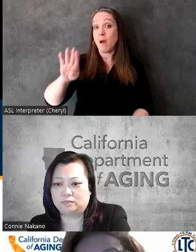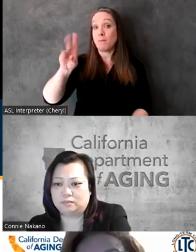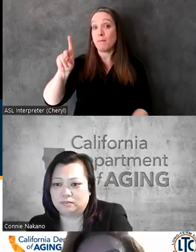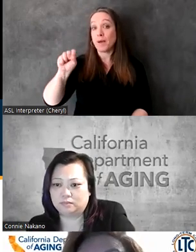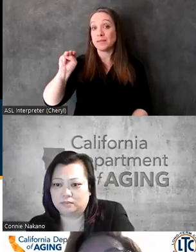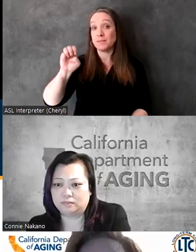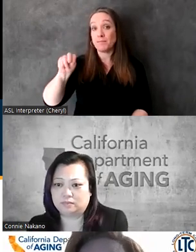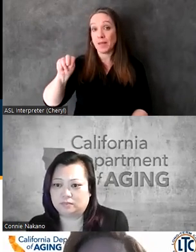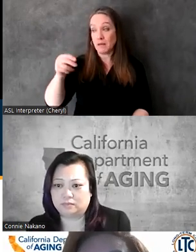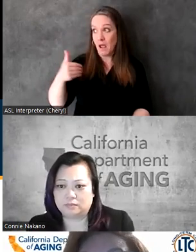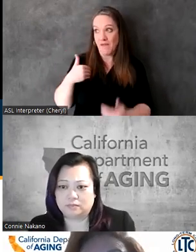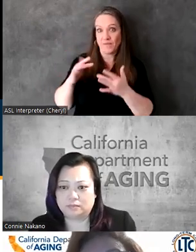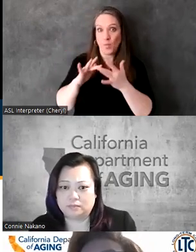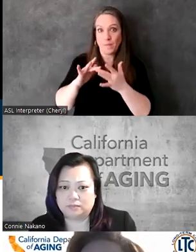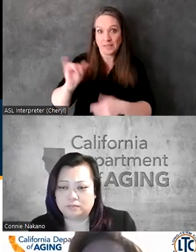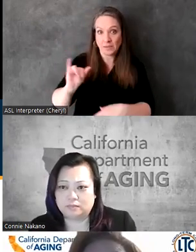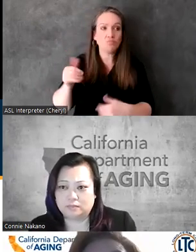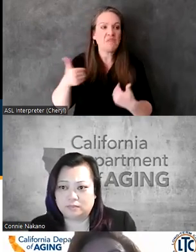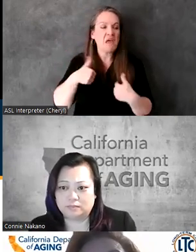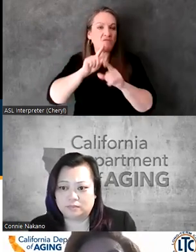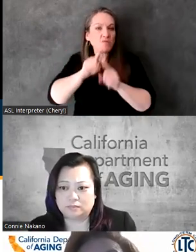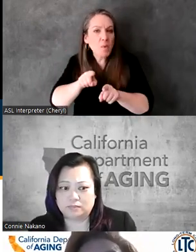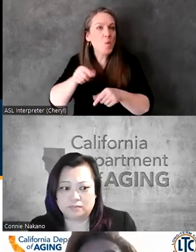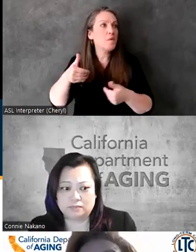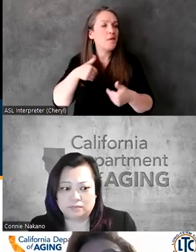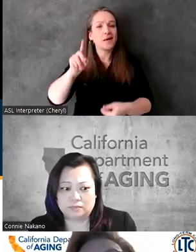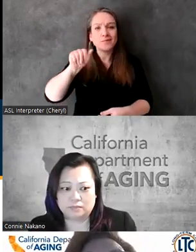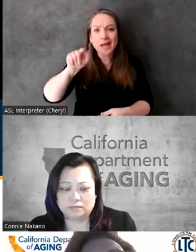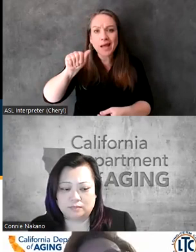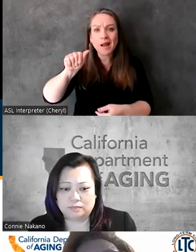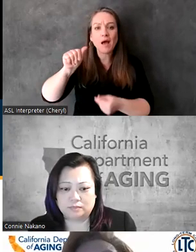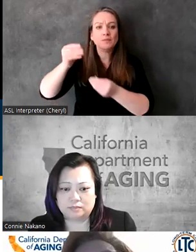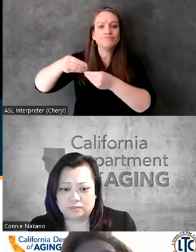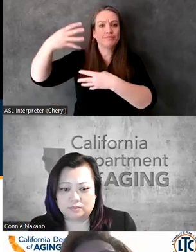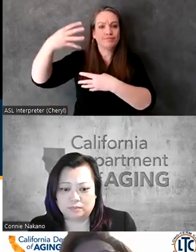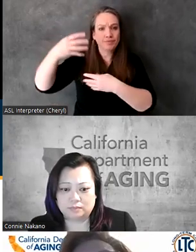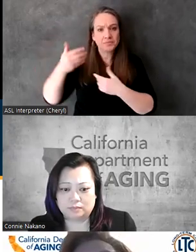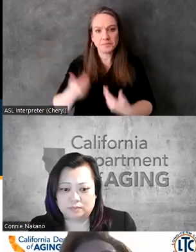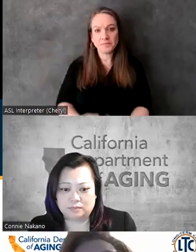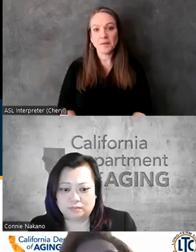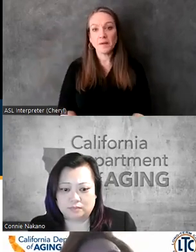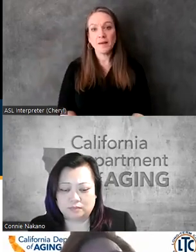are reports and data, so that will be available and you can view that. And then